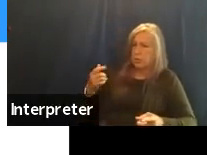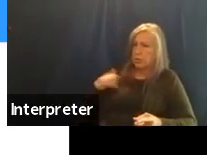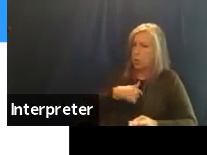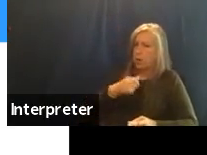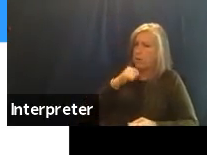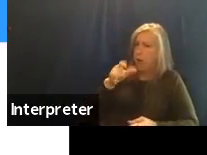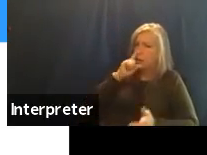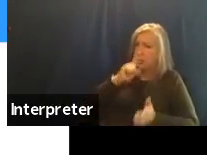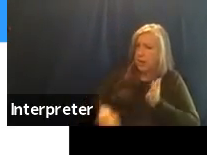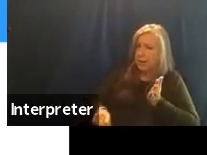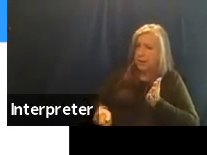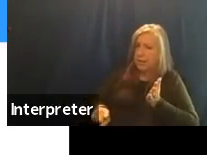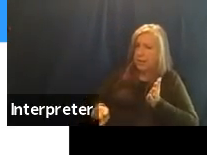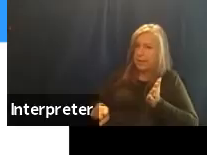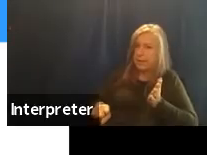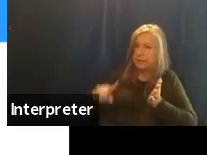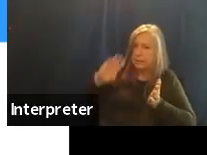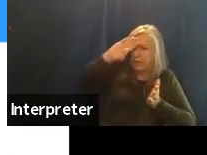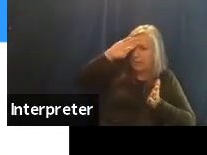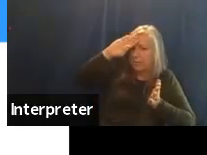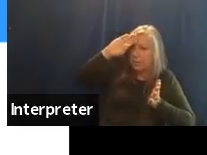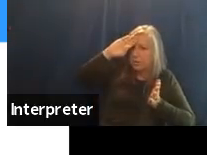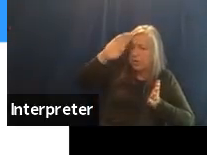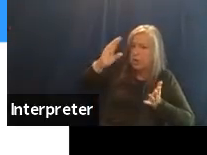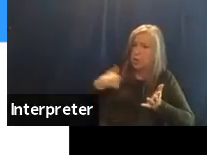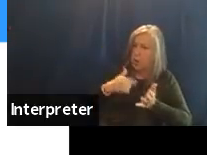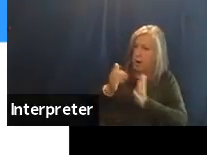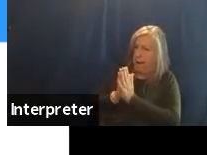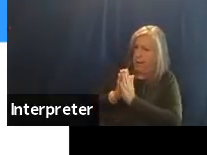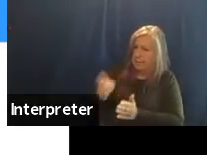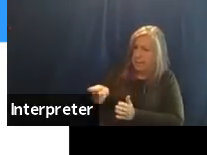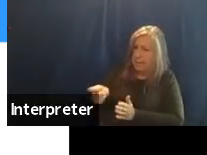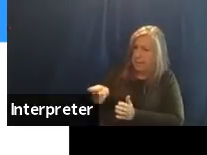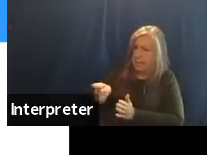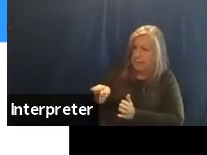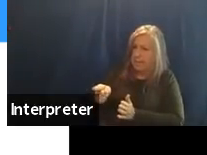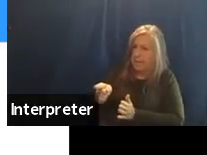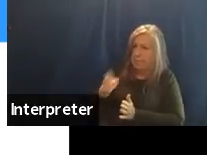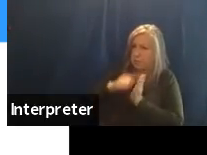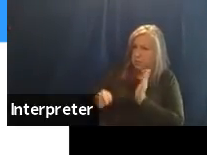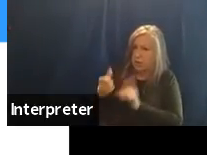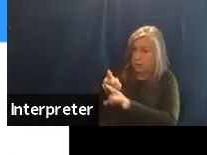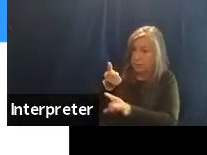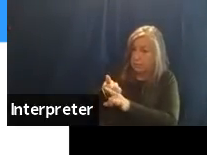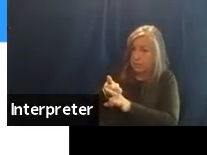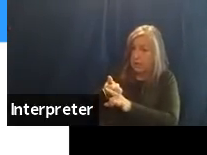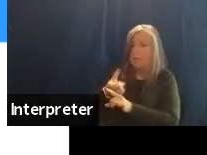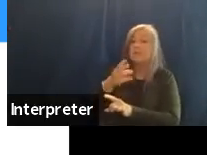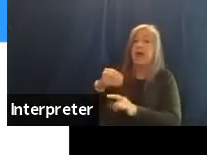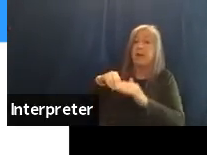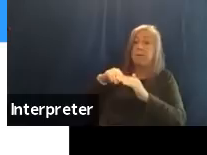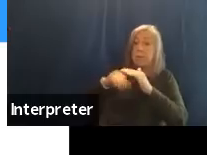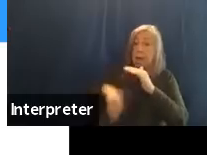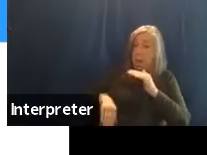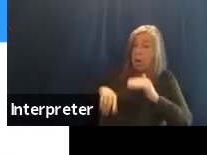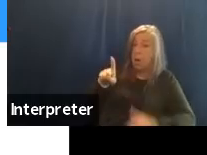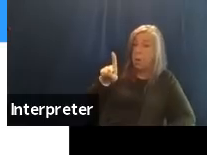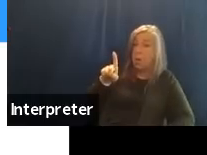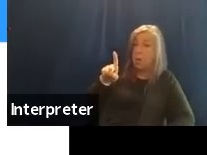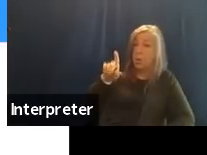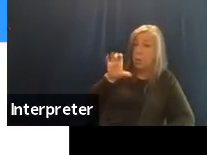asking them to attest they took their own temperature and it's below 100.4? So yes and